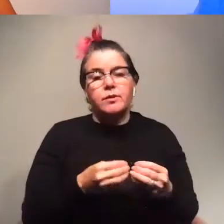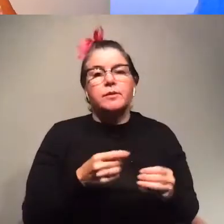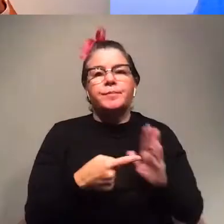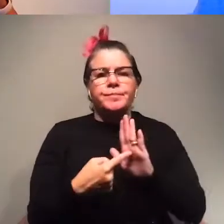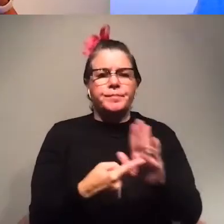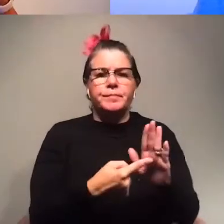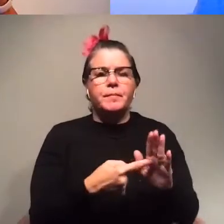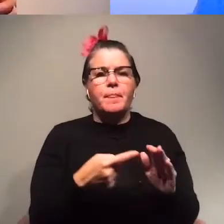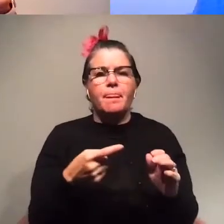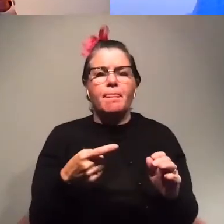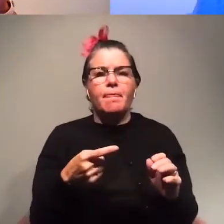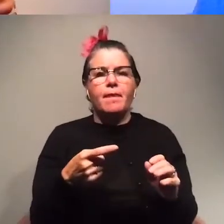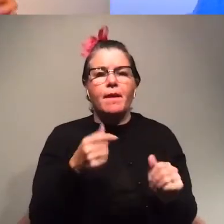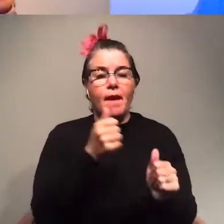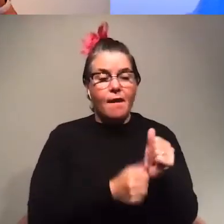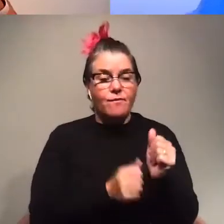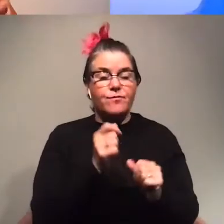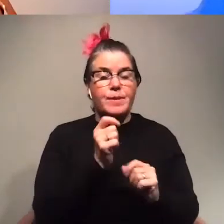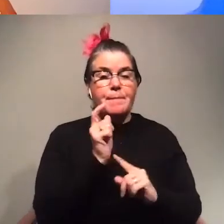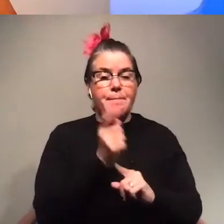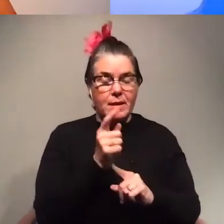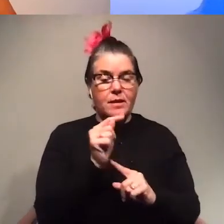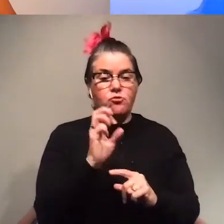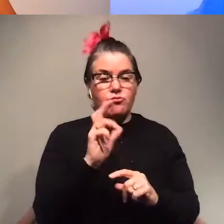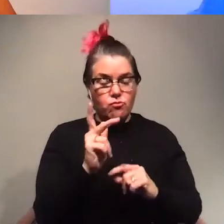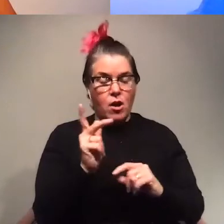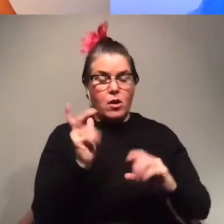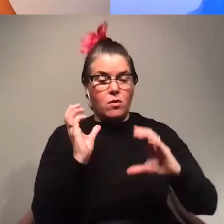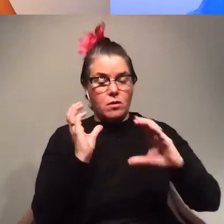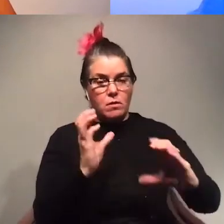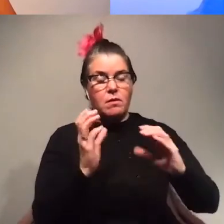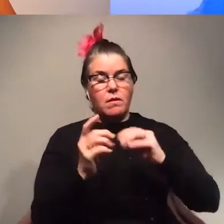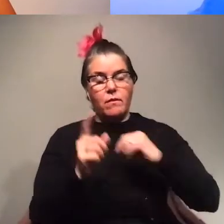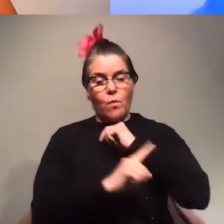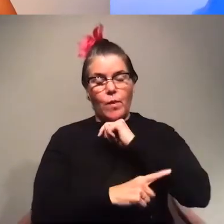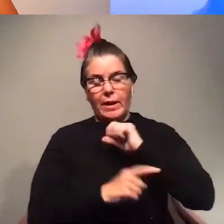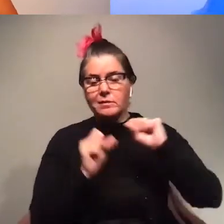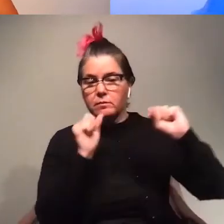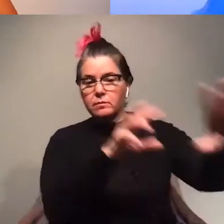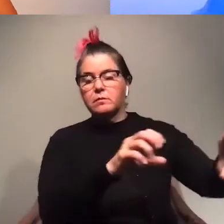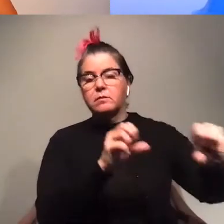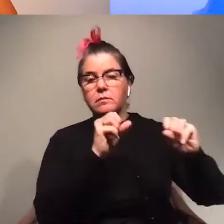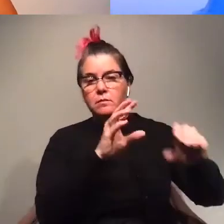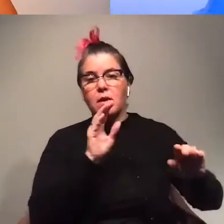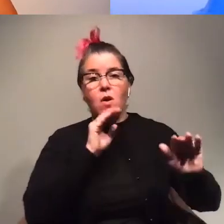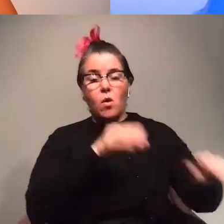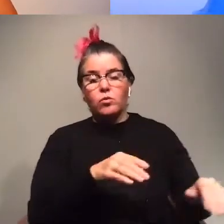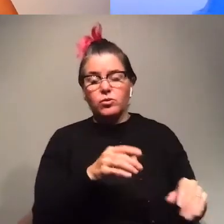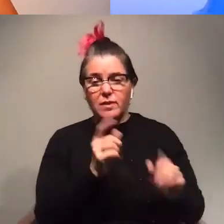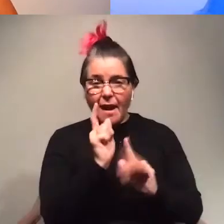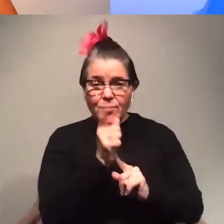this figure of every minute a truckload of plastic waste is being thrown into our oceans. And somewhere